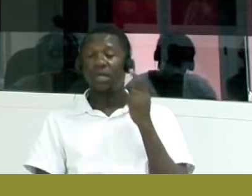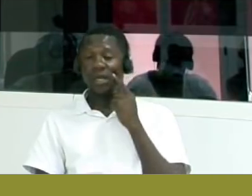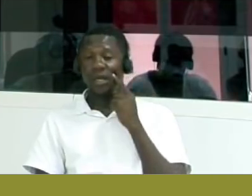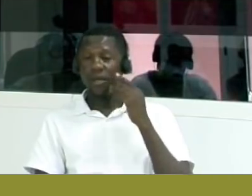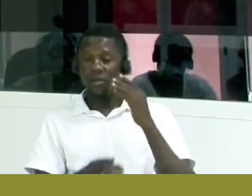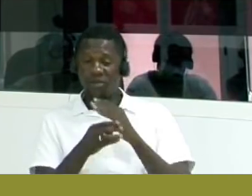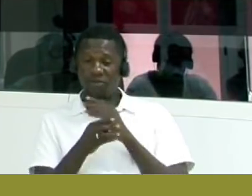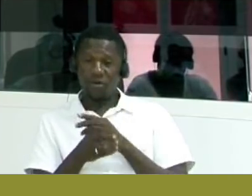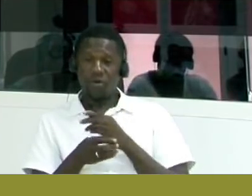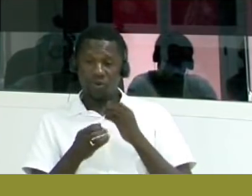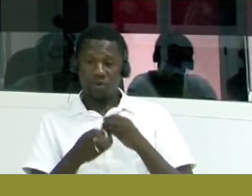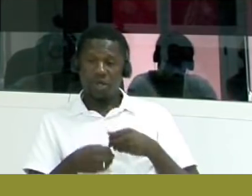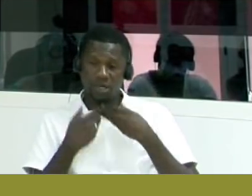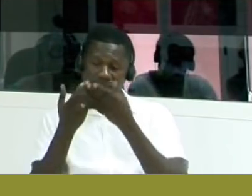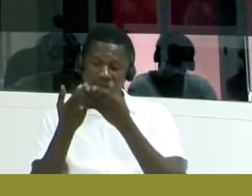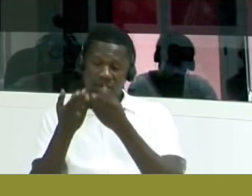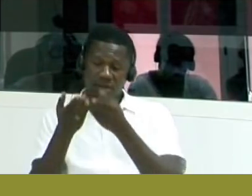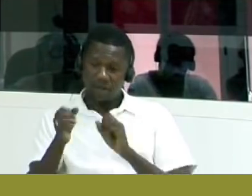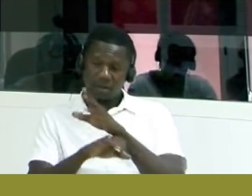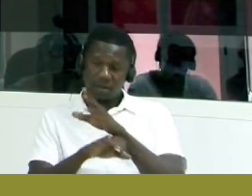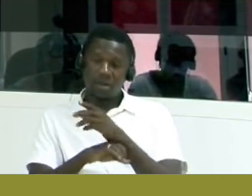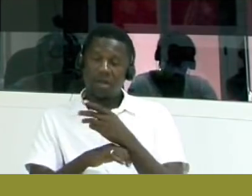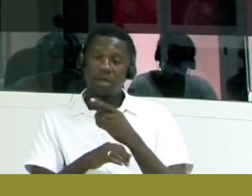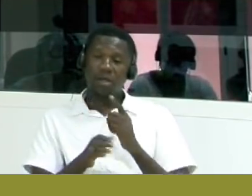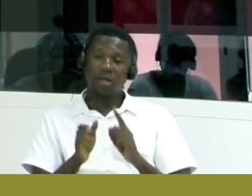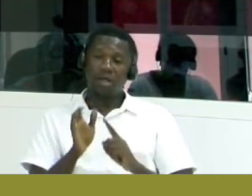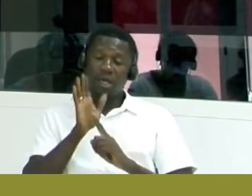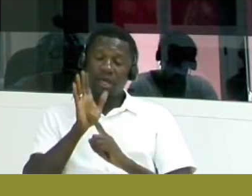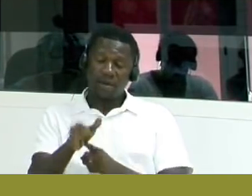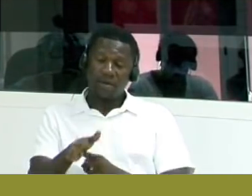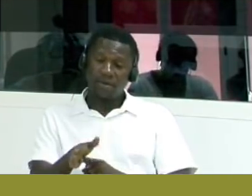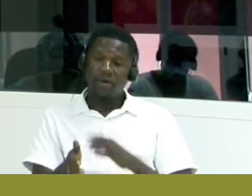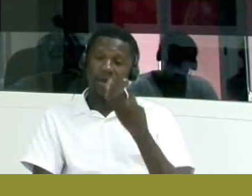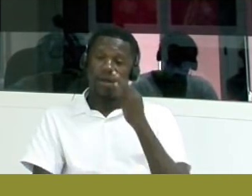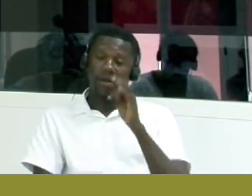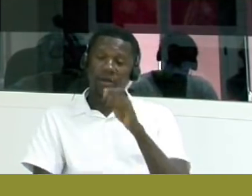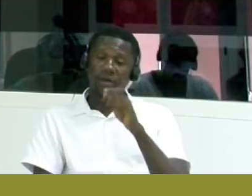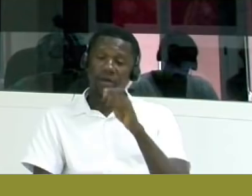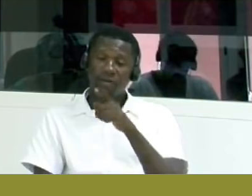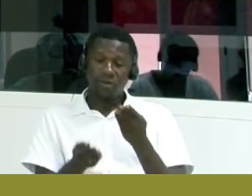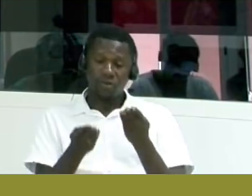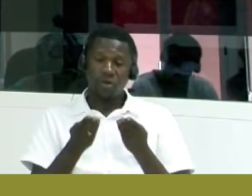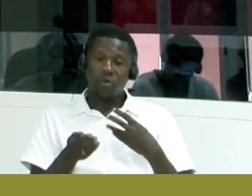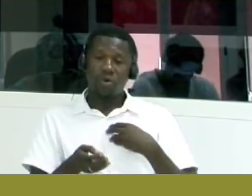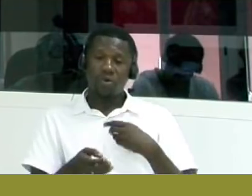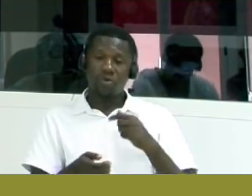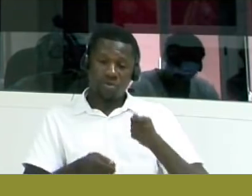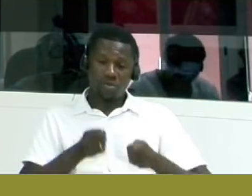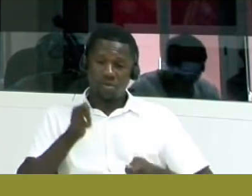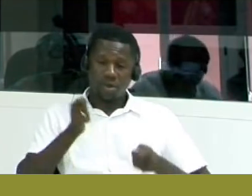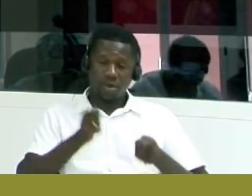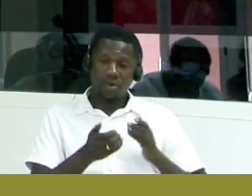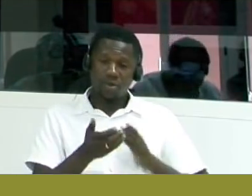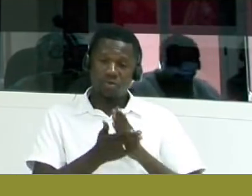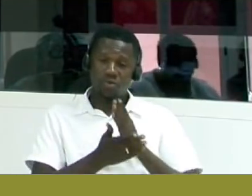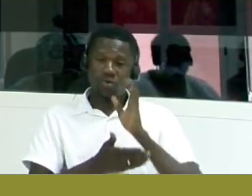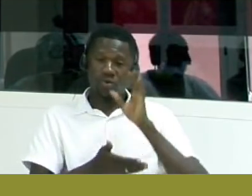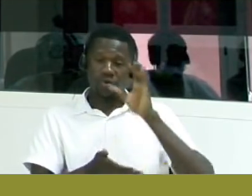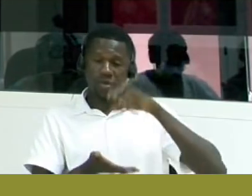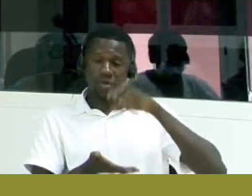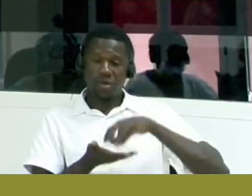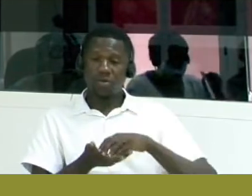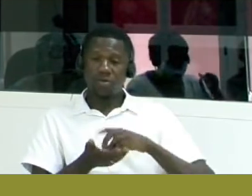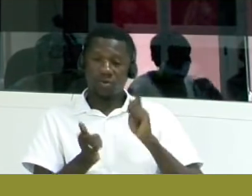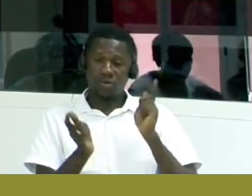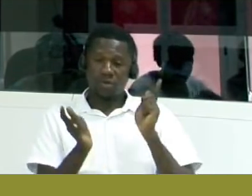given instructions that if the students want to march to Banjul to see the IGP, to